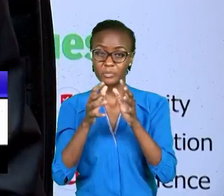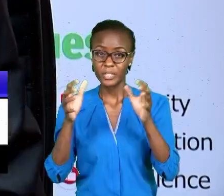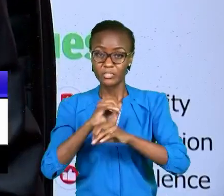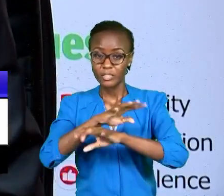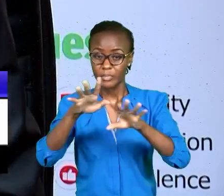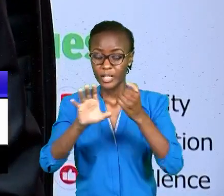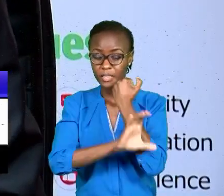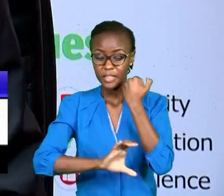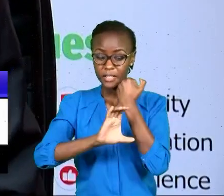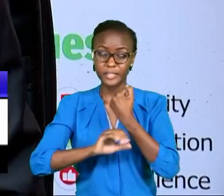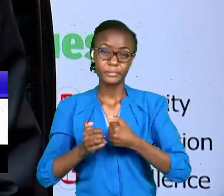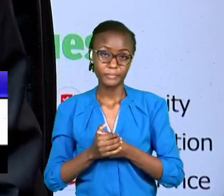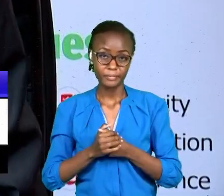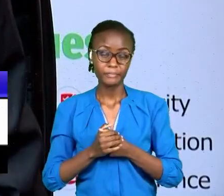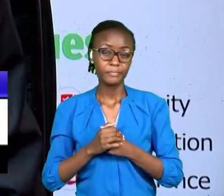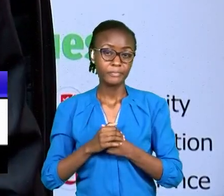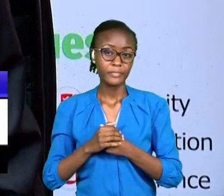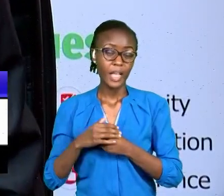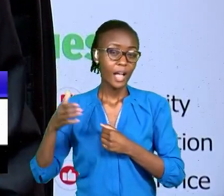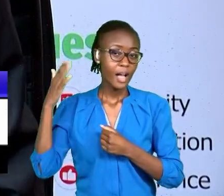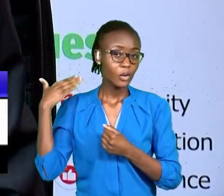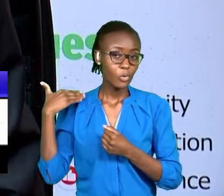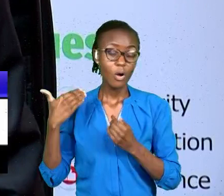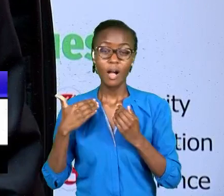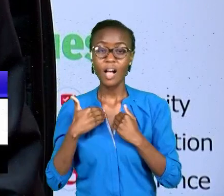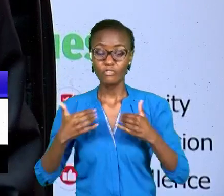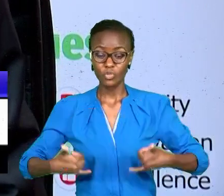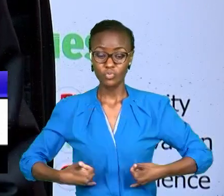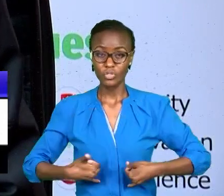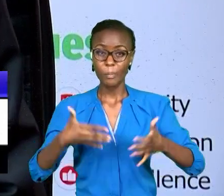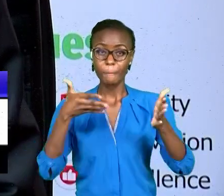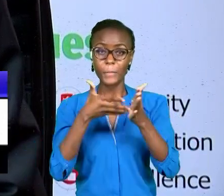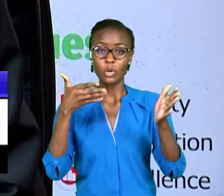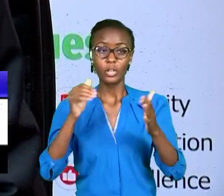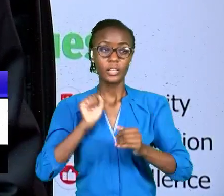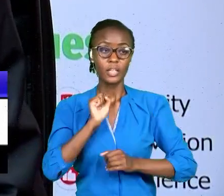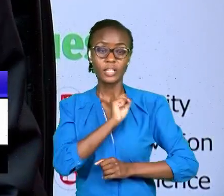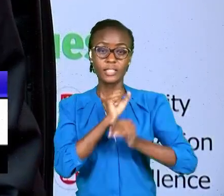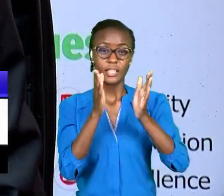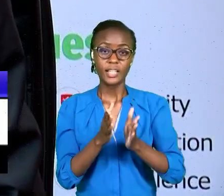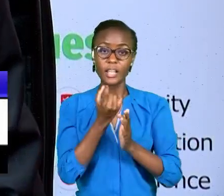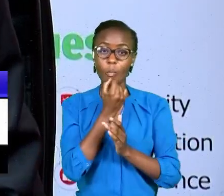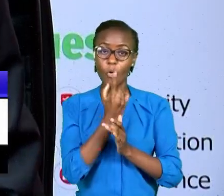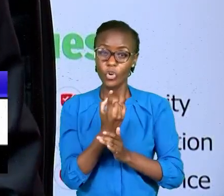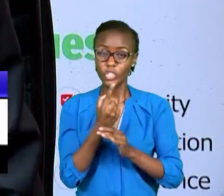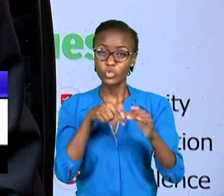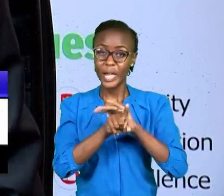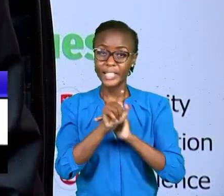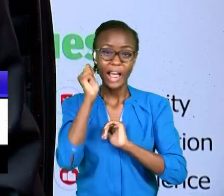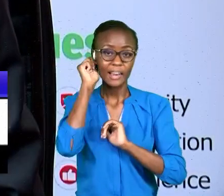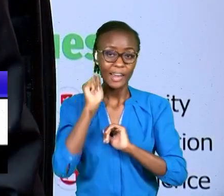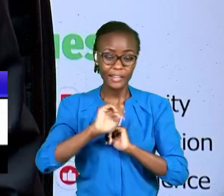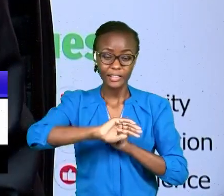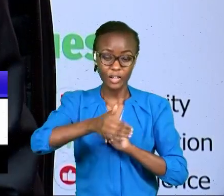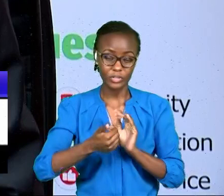youth blocked Senator Gideon Moi from accessing a part of Nandi. This